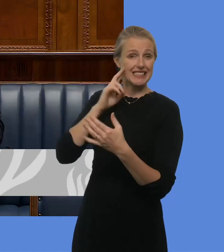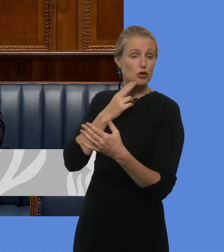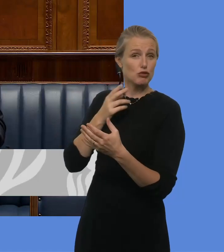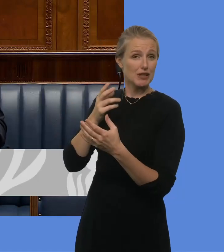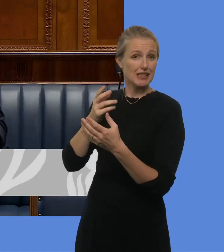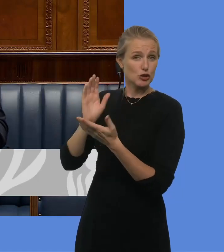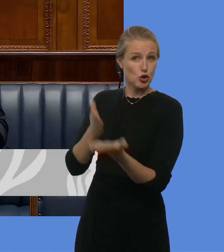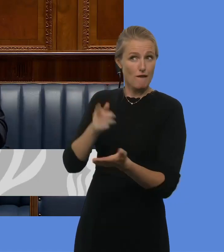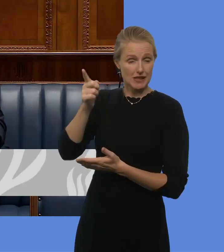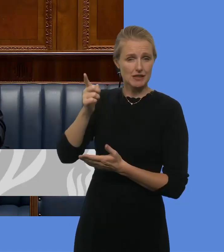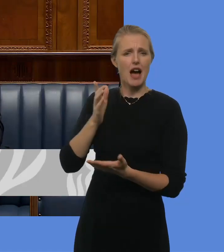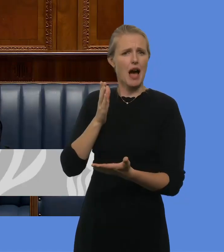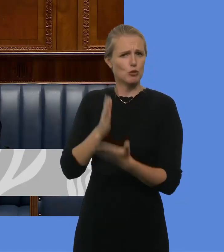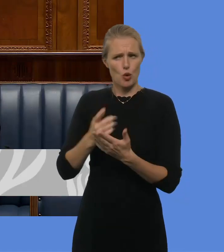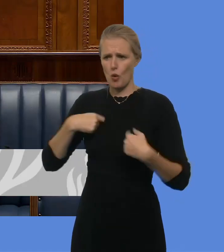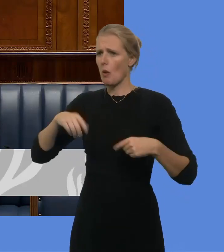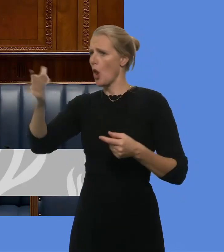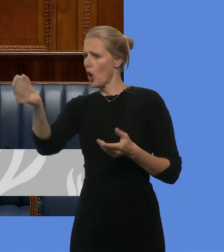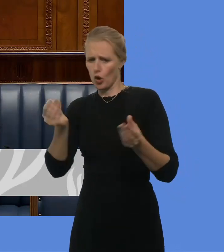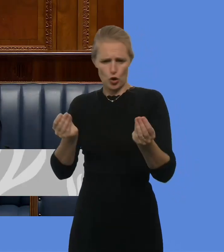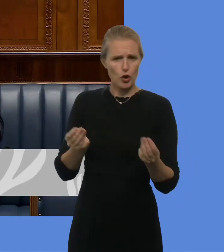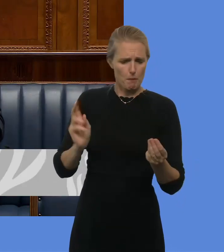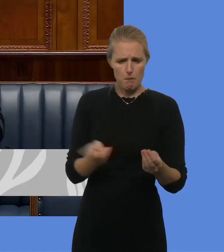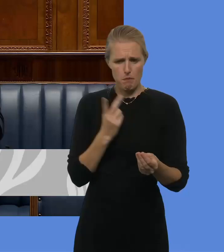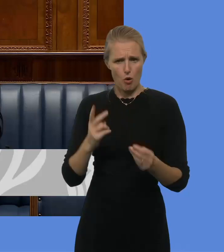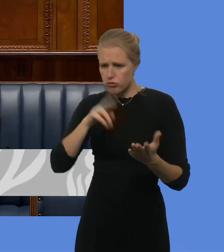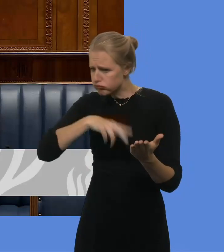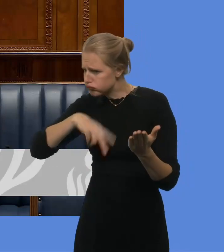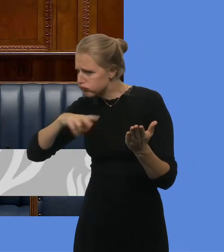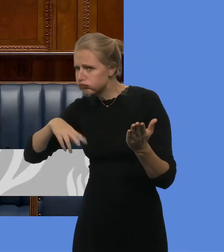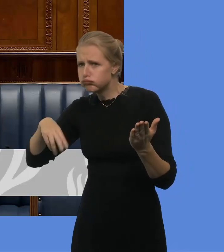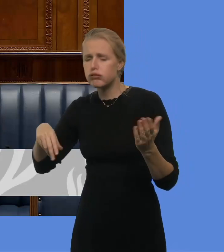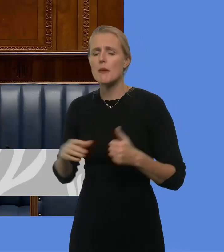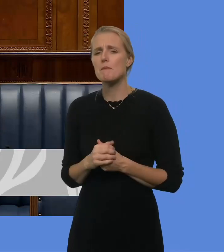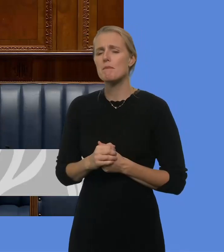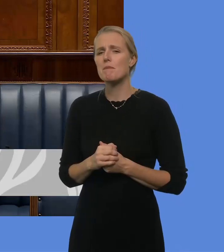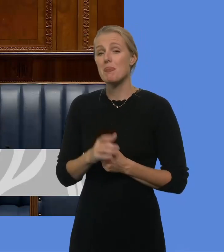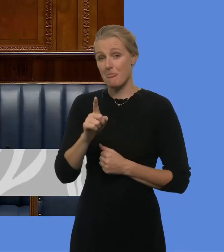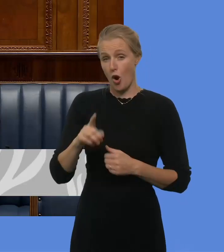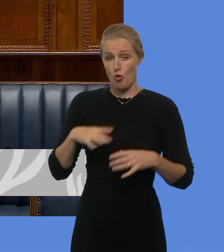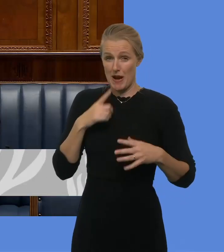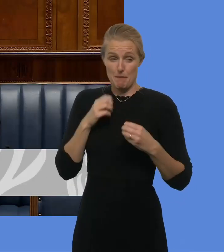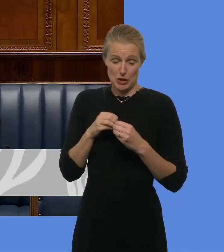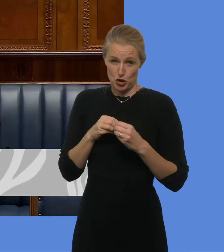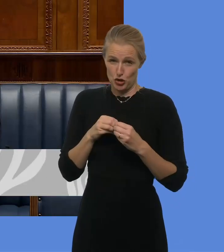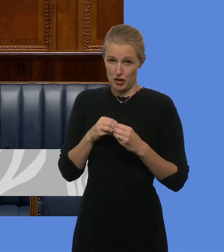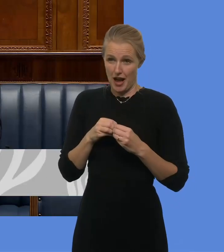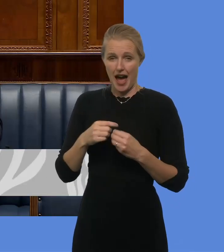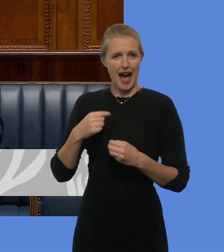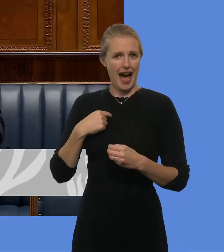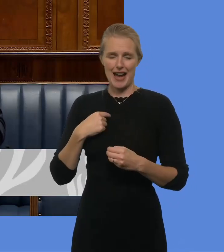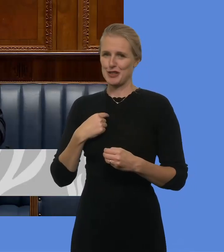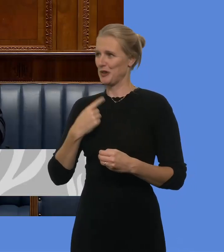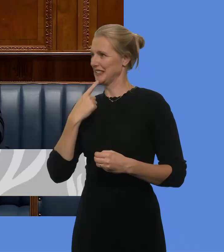in particular will take the opportunity to look at that when published. As I said at the outset of this contribution, I don't stand here as an expert,